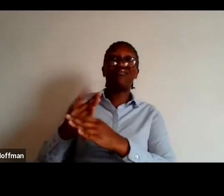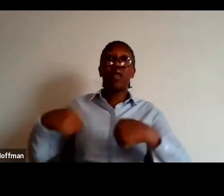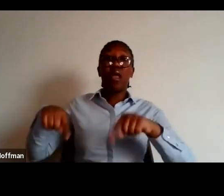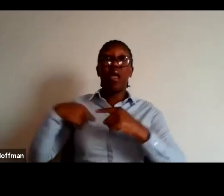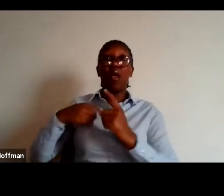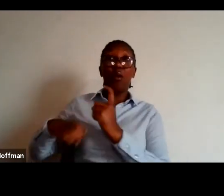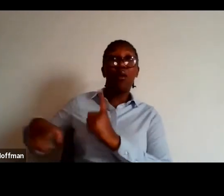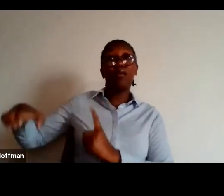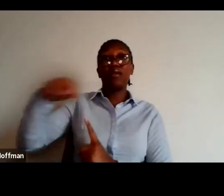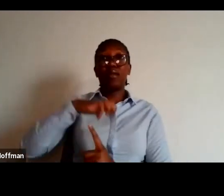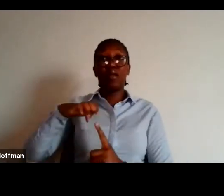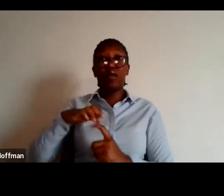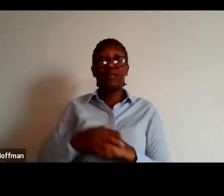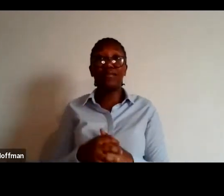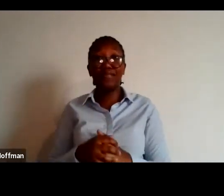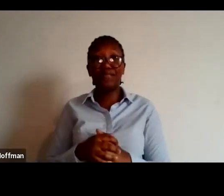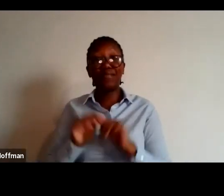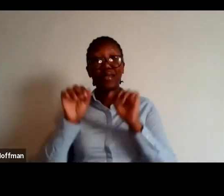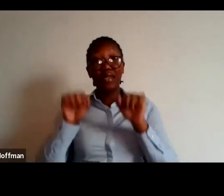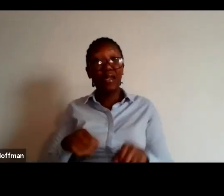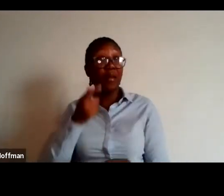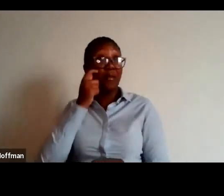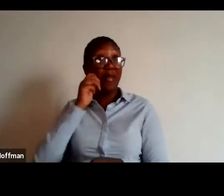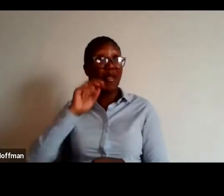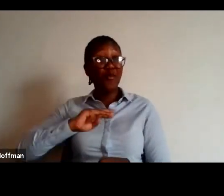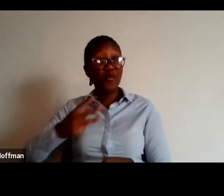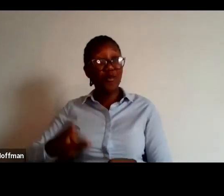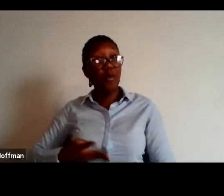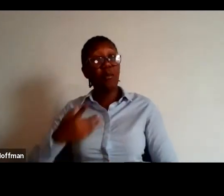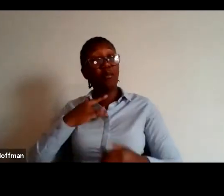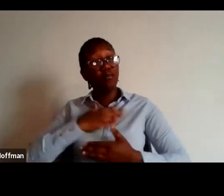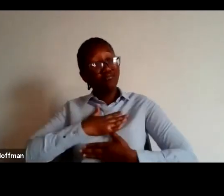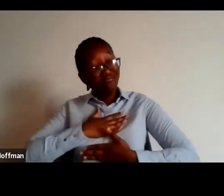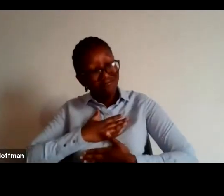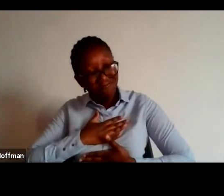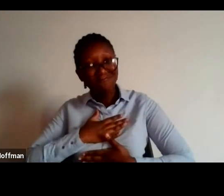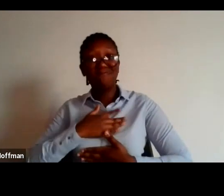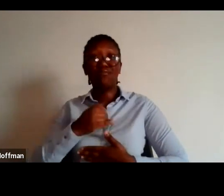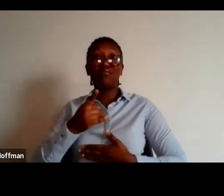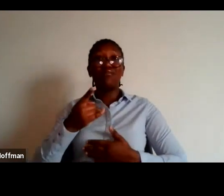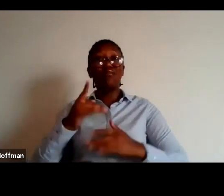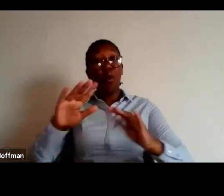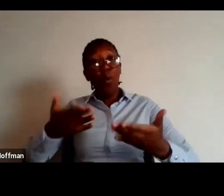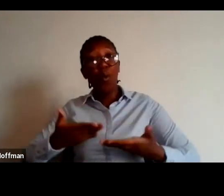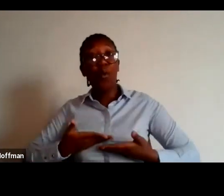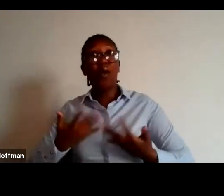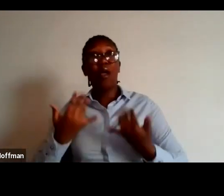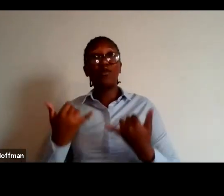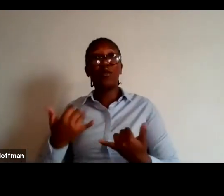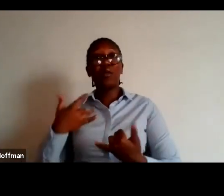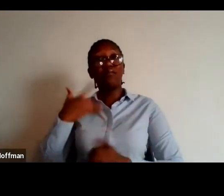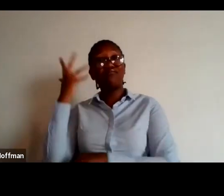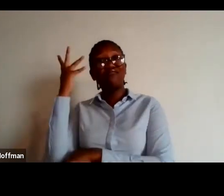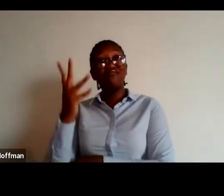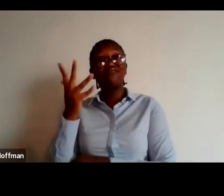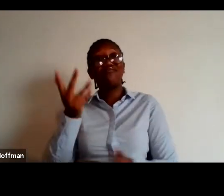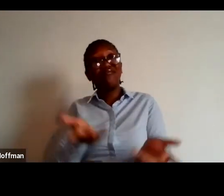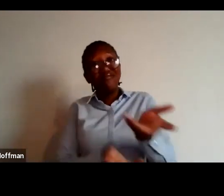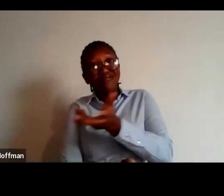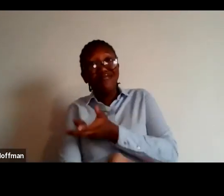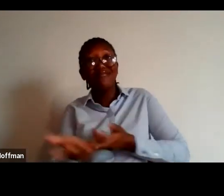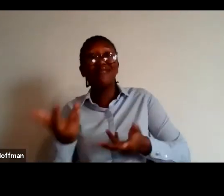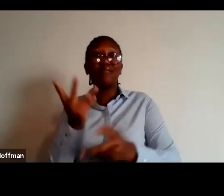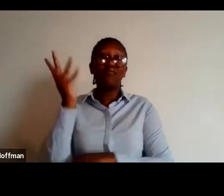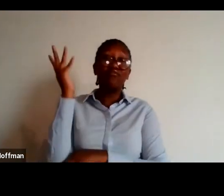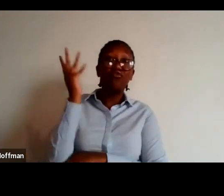Ladies and gentlemen, I'm honored to have been provided the platform to engage with